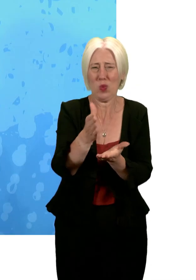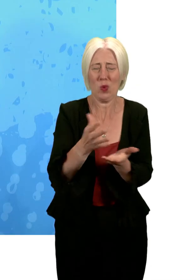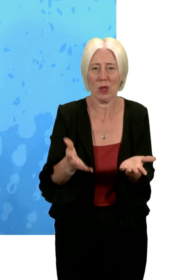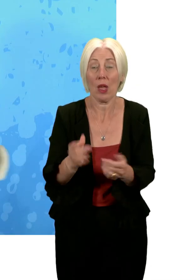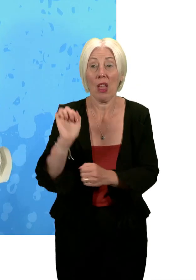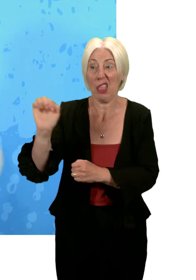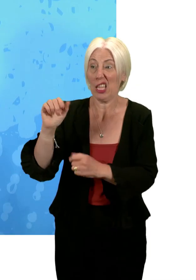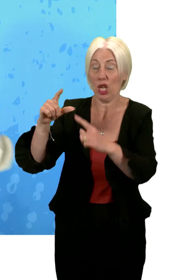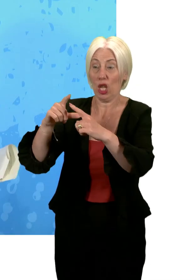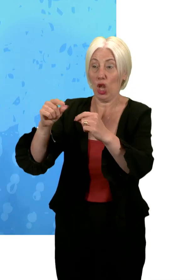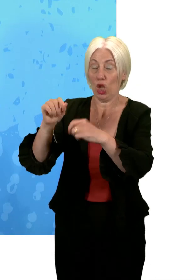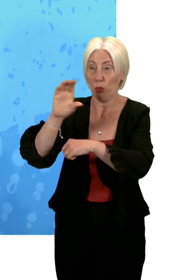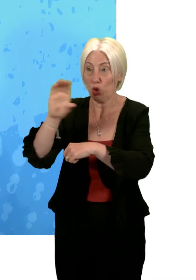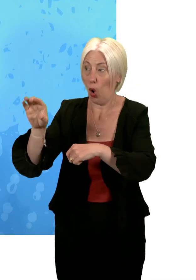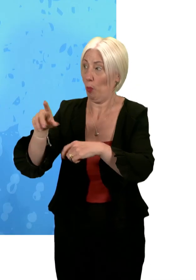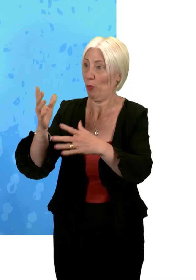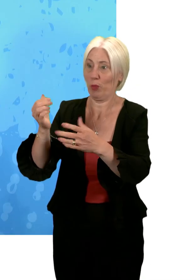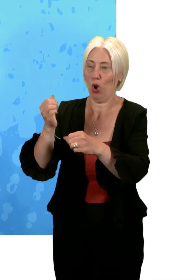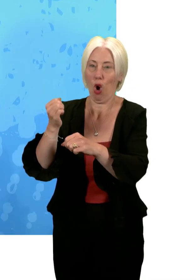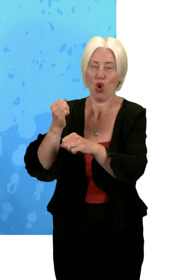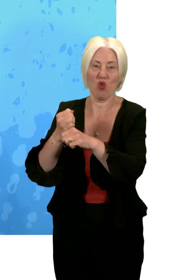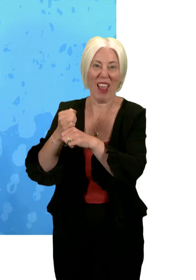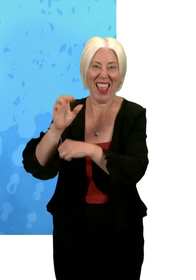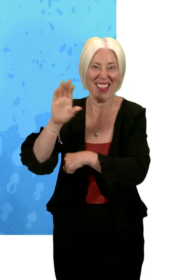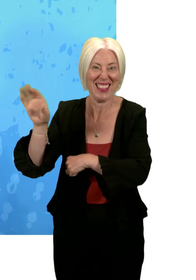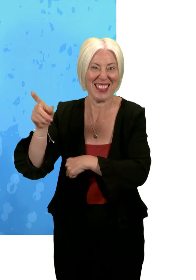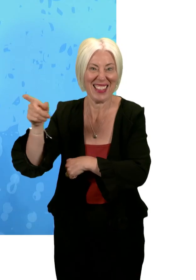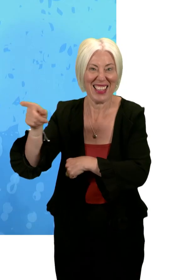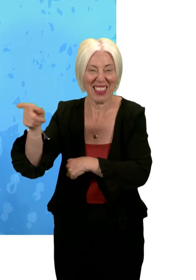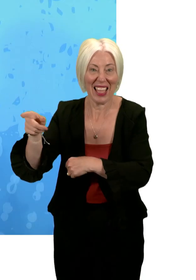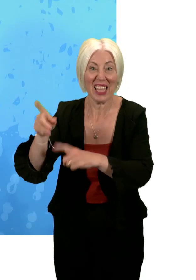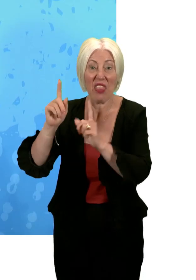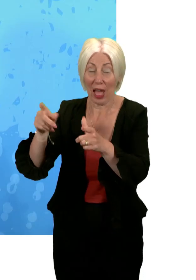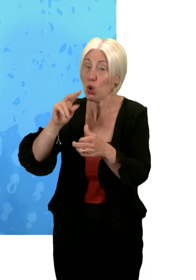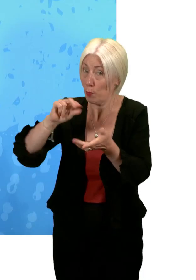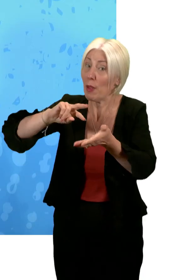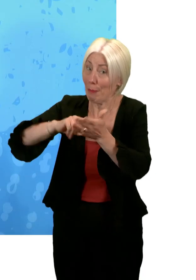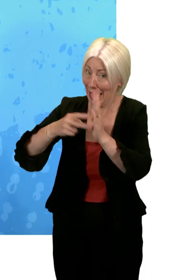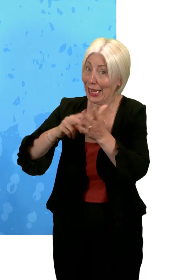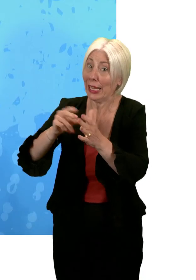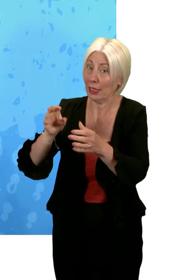chip shops are or where Greggs are, or all these things, I think, again, could be a planning thing.